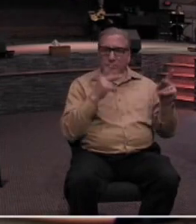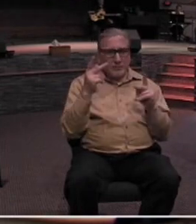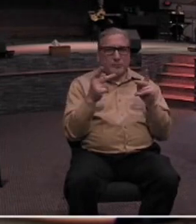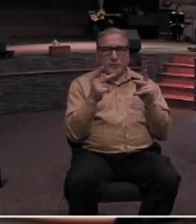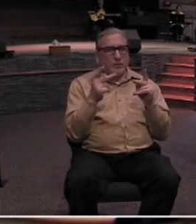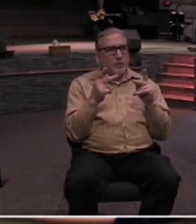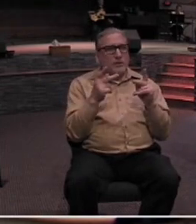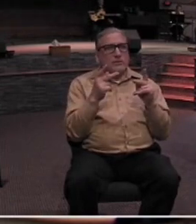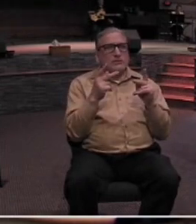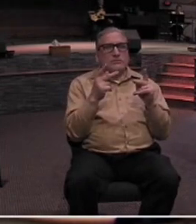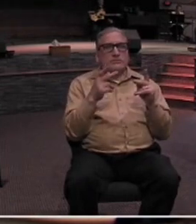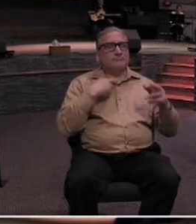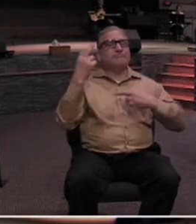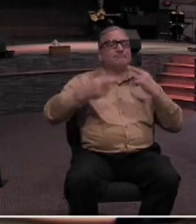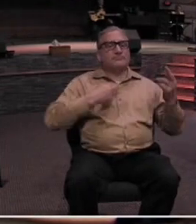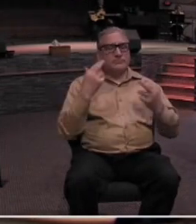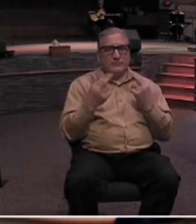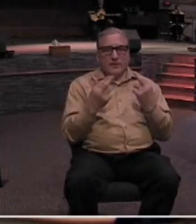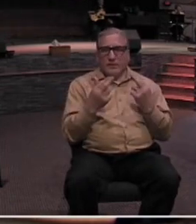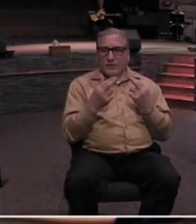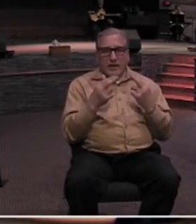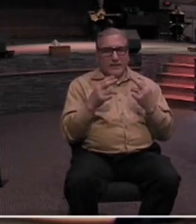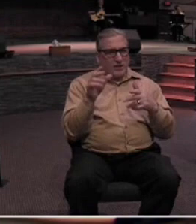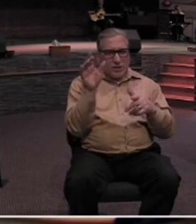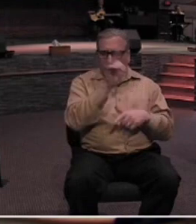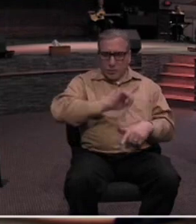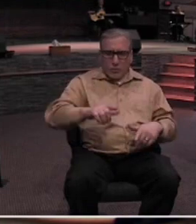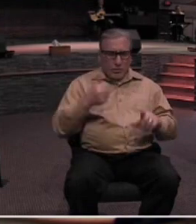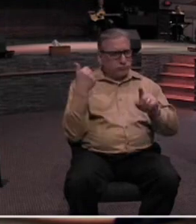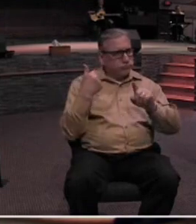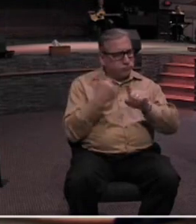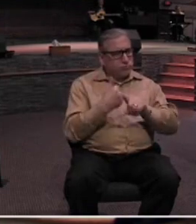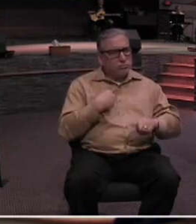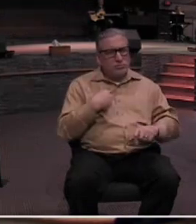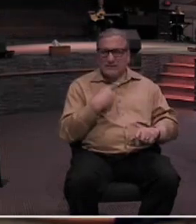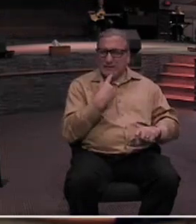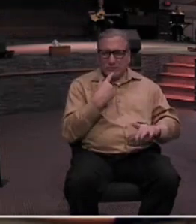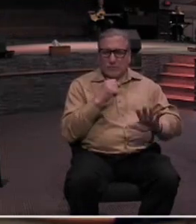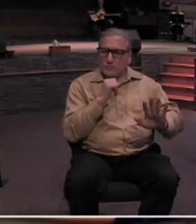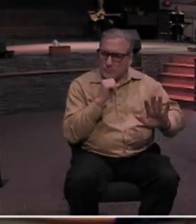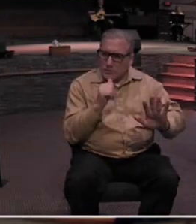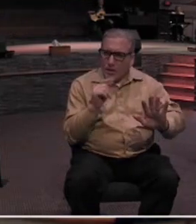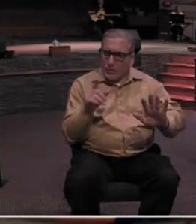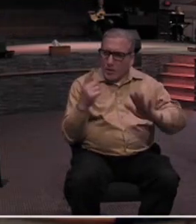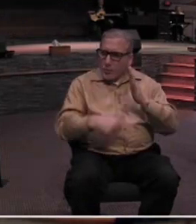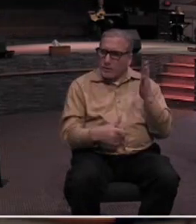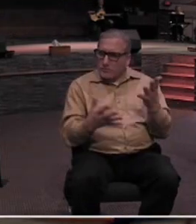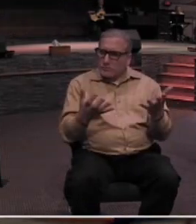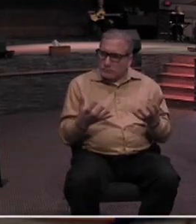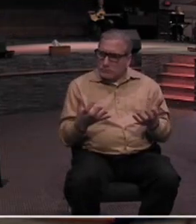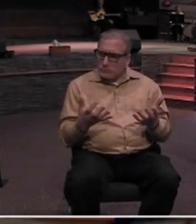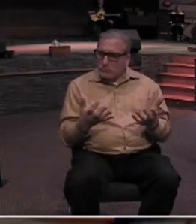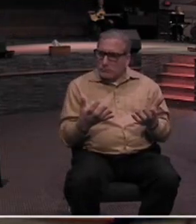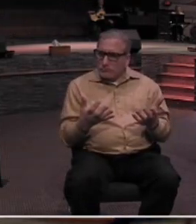me. And he said, that's not what I want. Amen. You're not to do